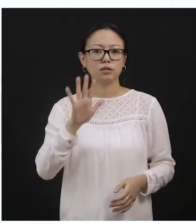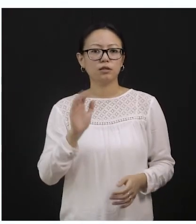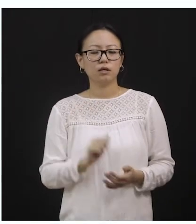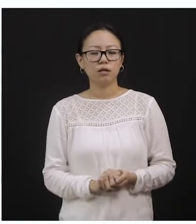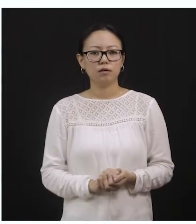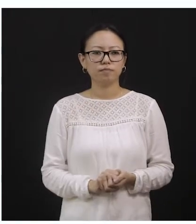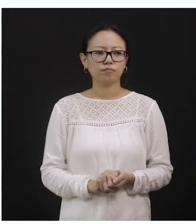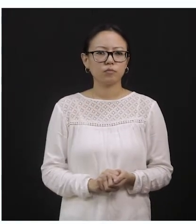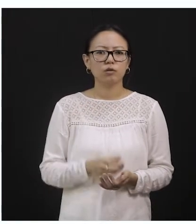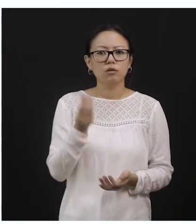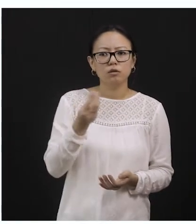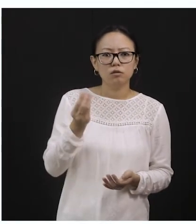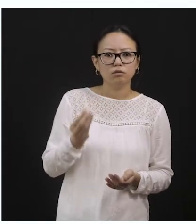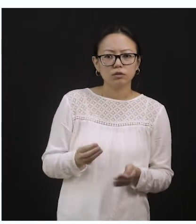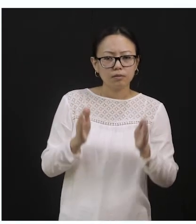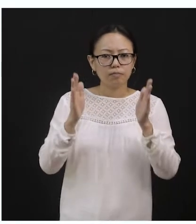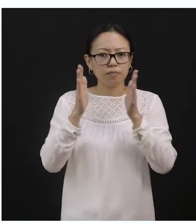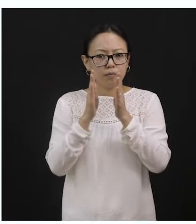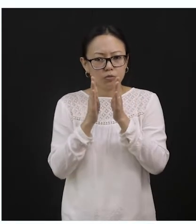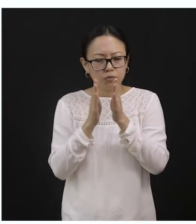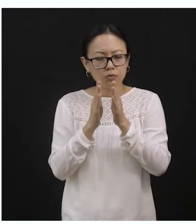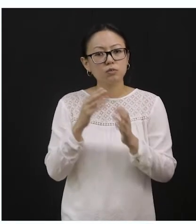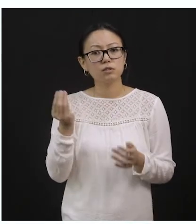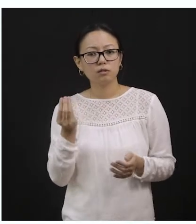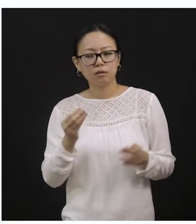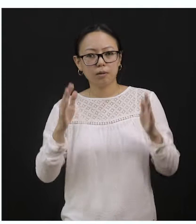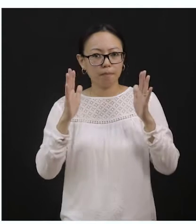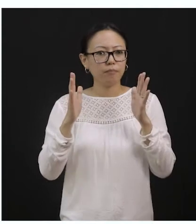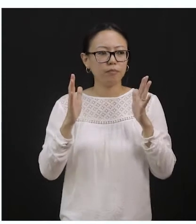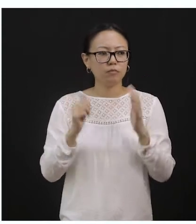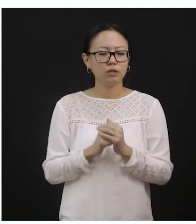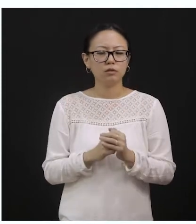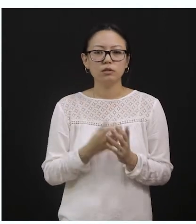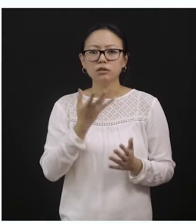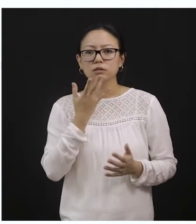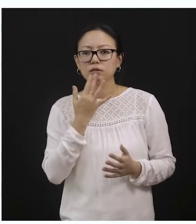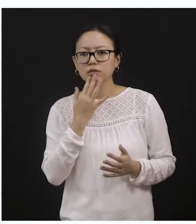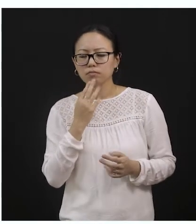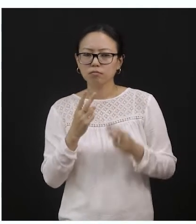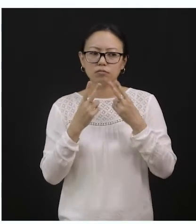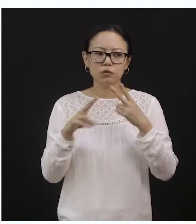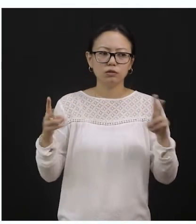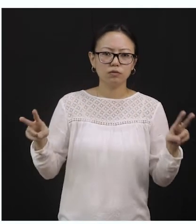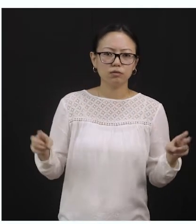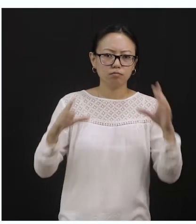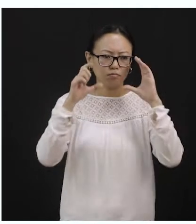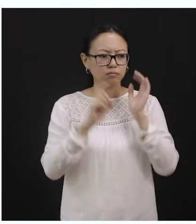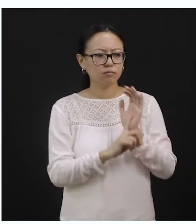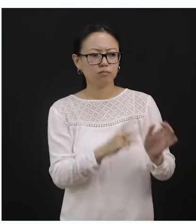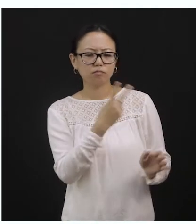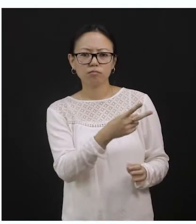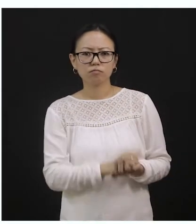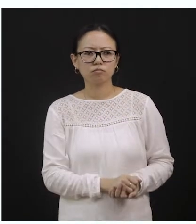of the butterfly, the wings of the butterfly, the color of the butterfly varies from one another, right? It's not the